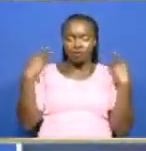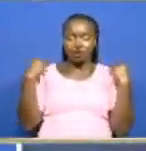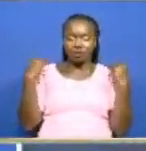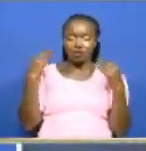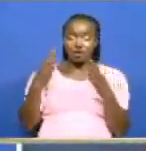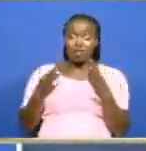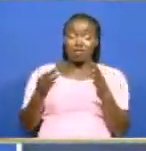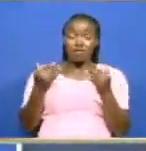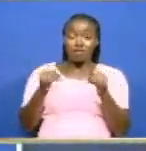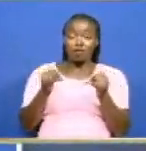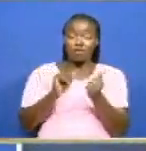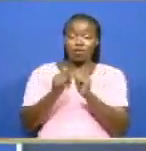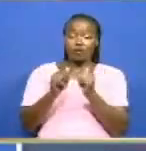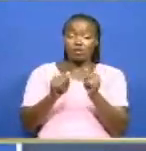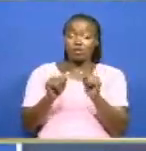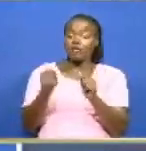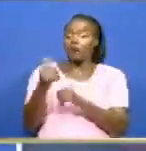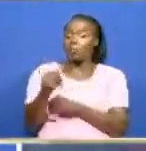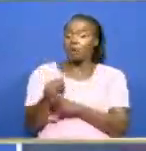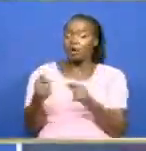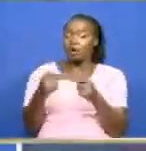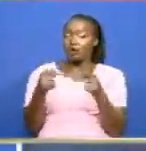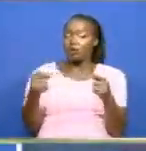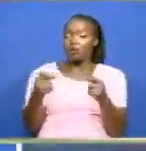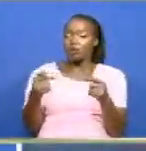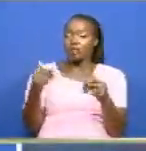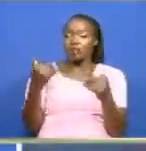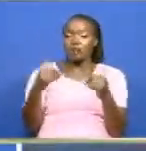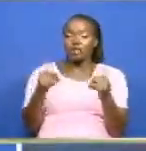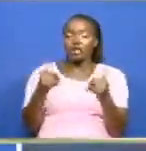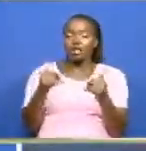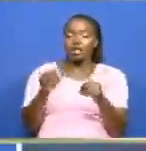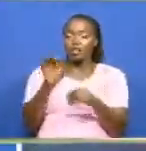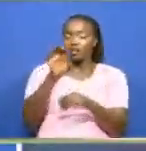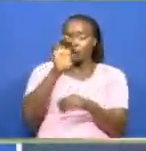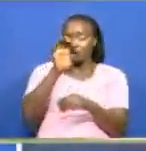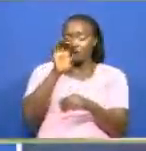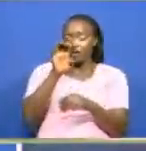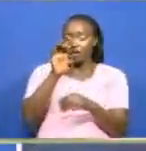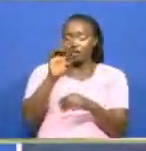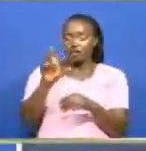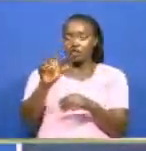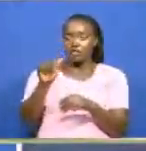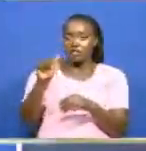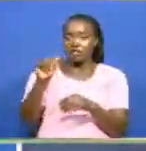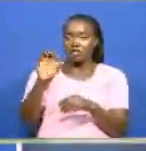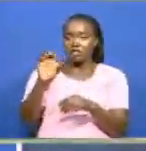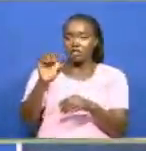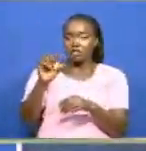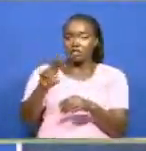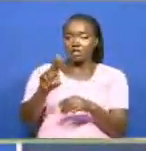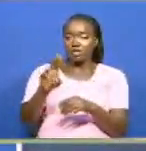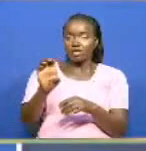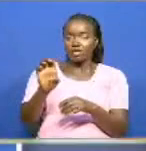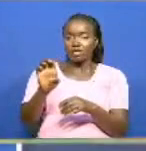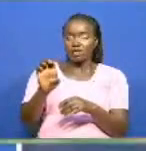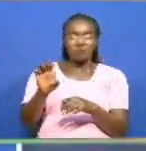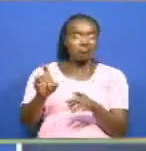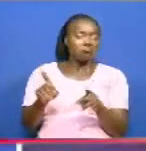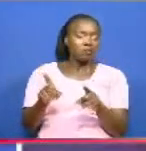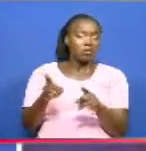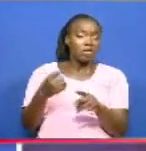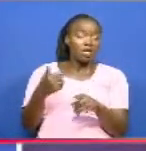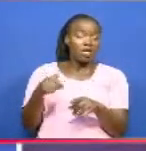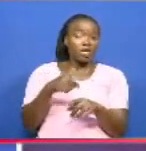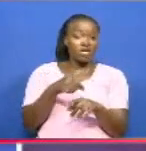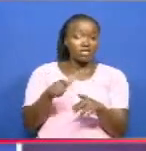played competitive football and then your opponents are playing in European leagues, because Comoro, they have no single player playing at home, even they don't have a league at home. So it's